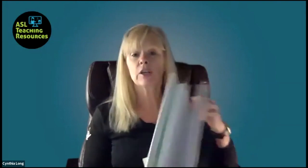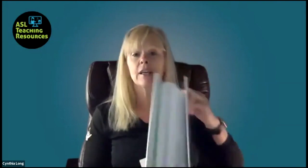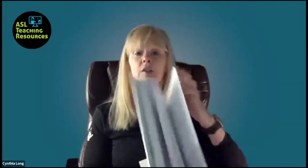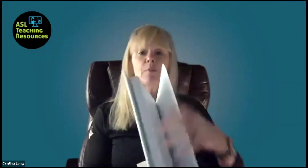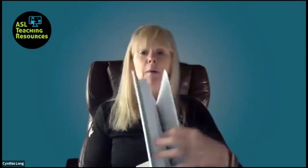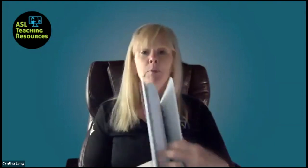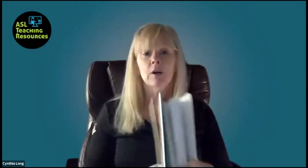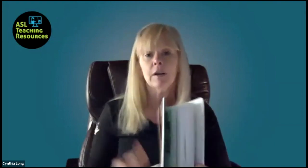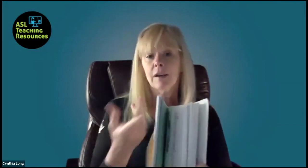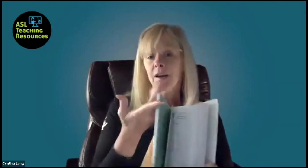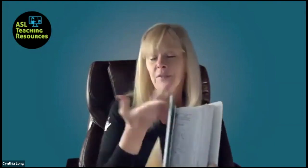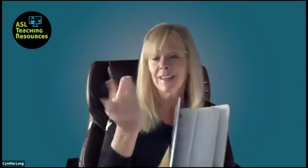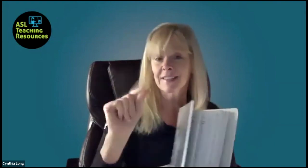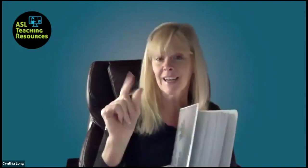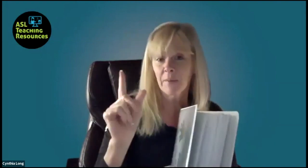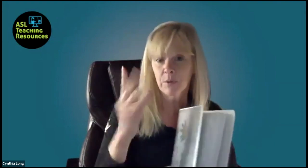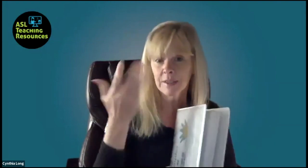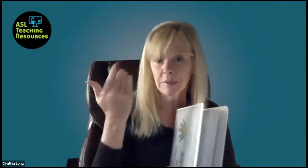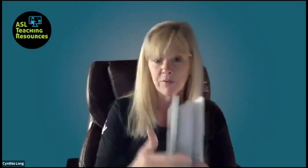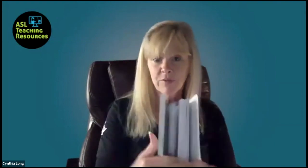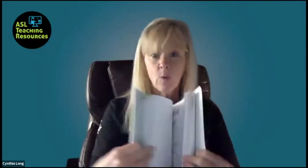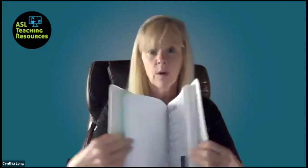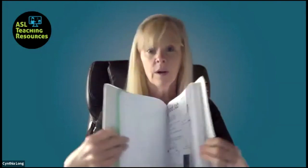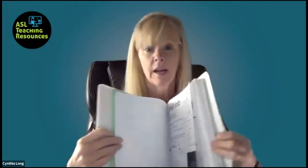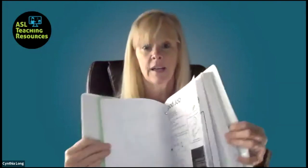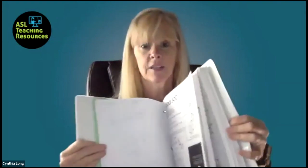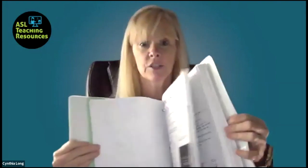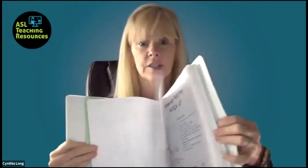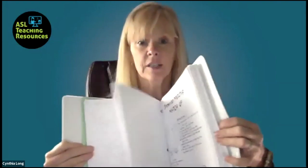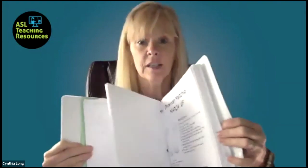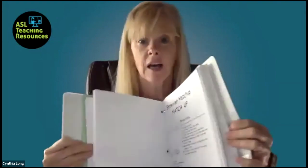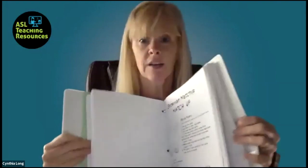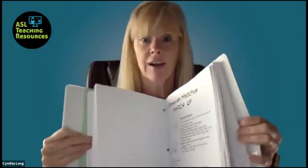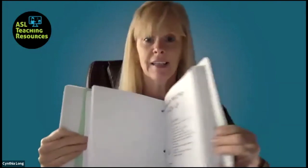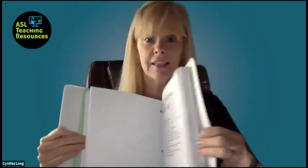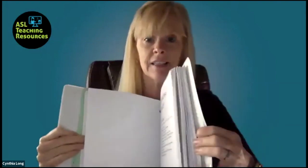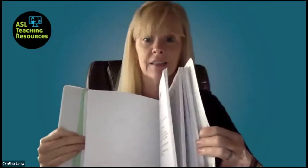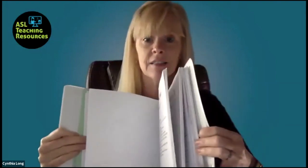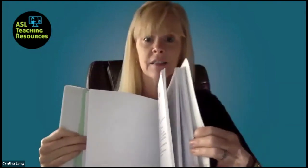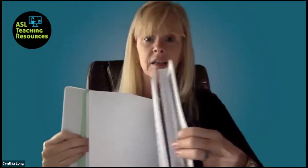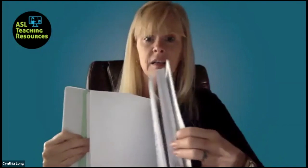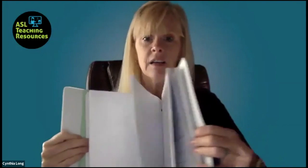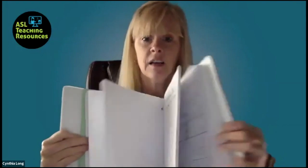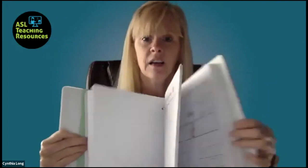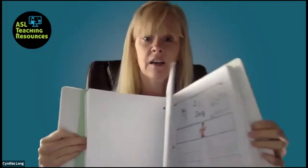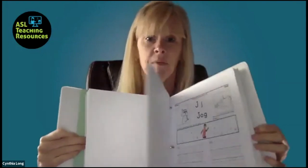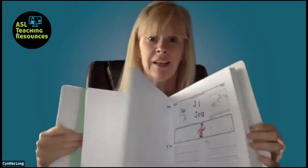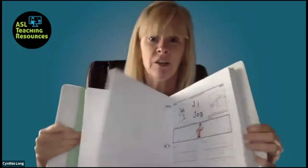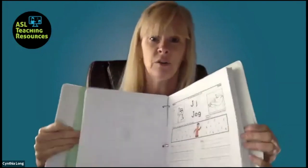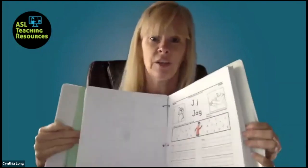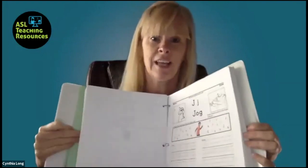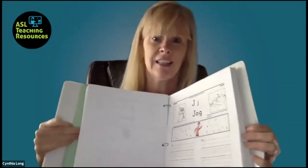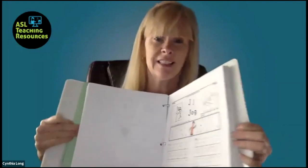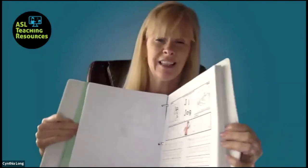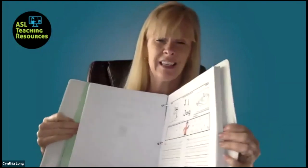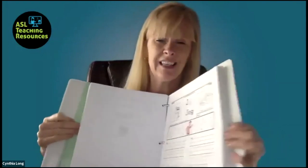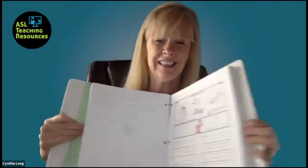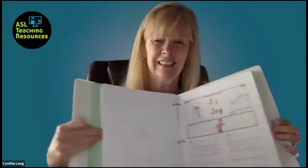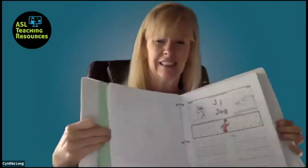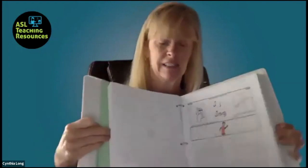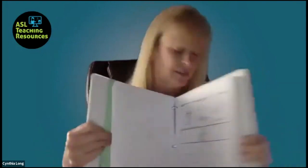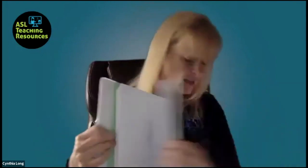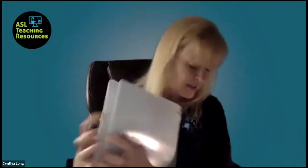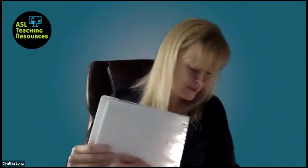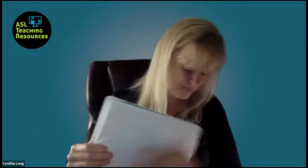I'm just looking through my book of things that I printed before, and it's just a lot of ideas. I know you can't see,